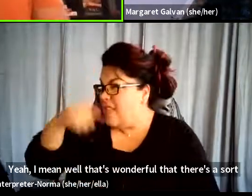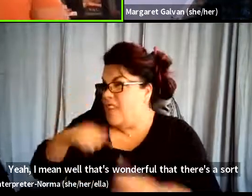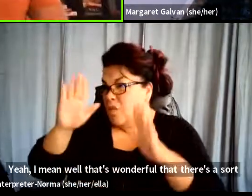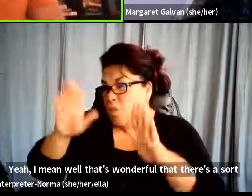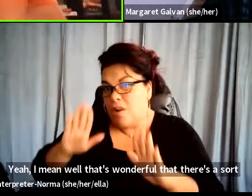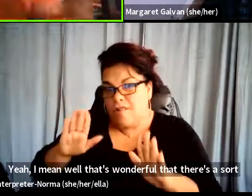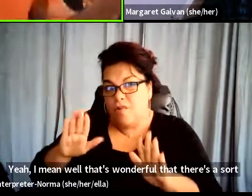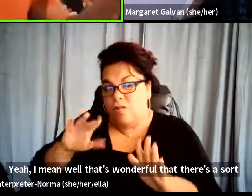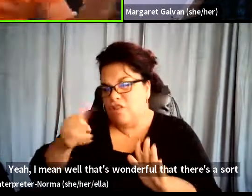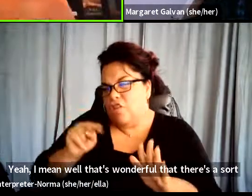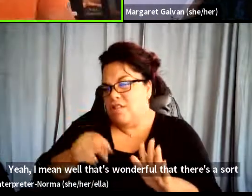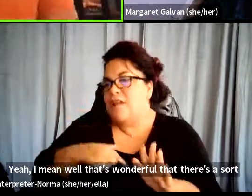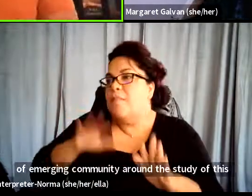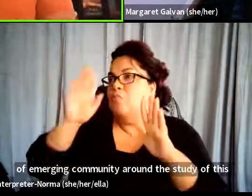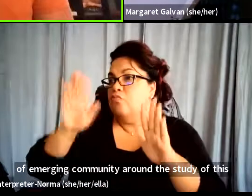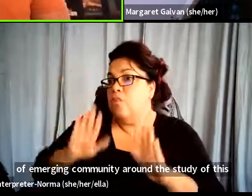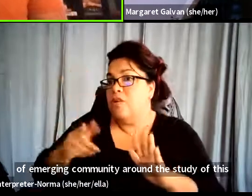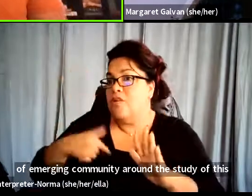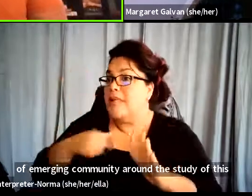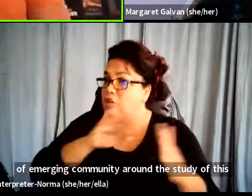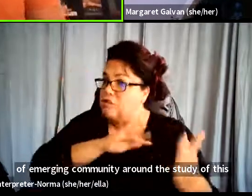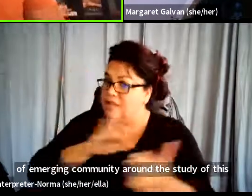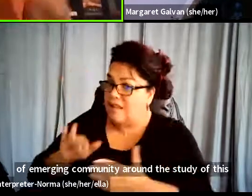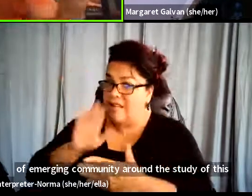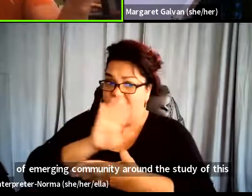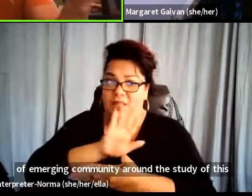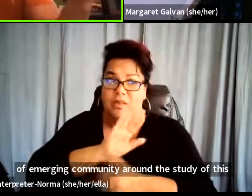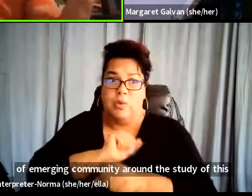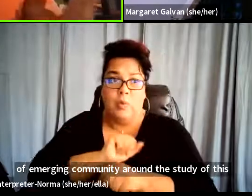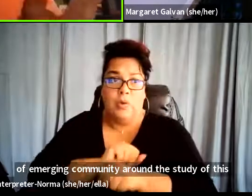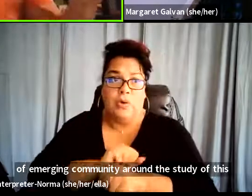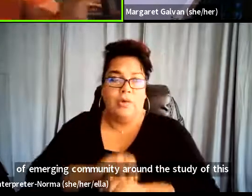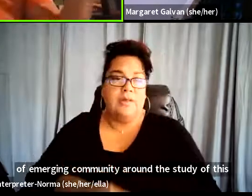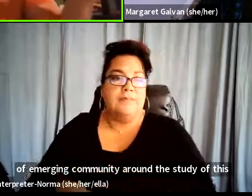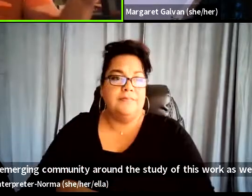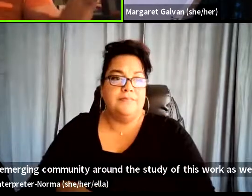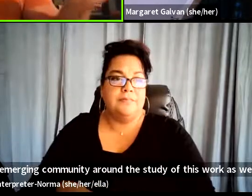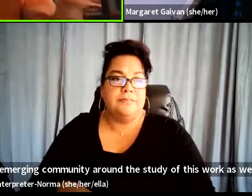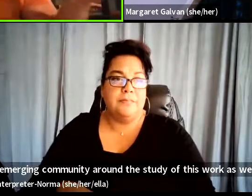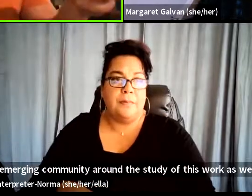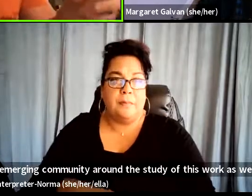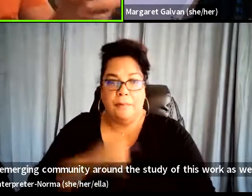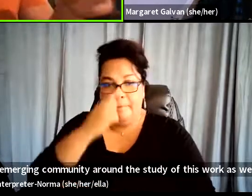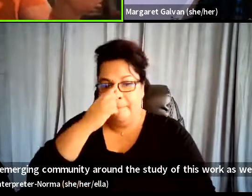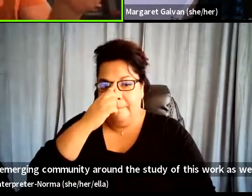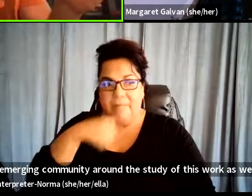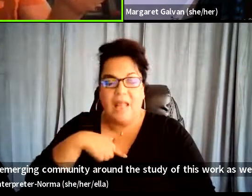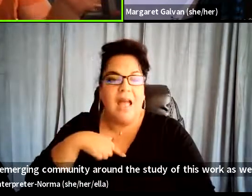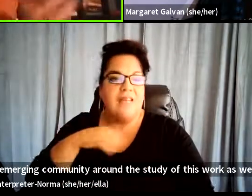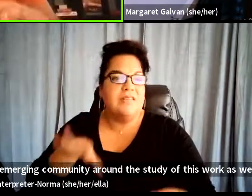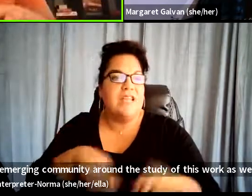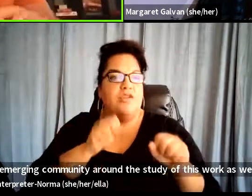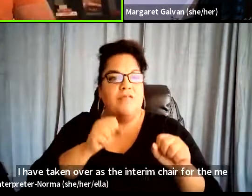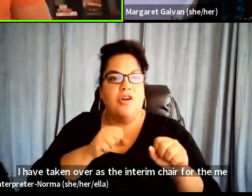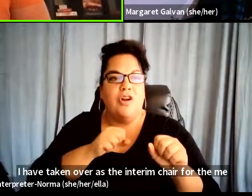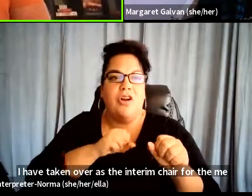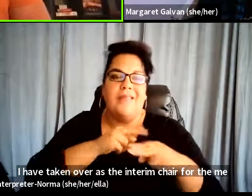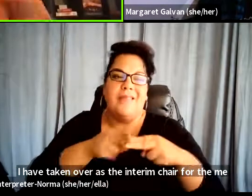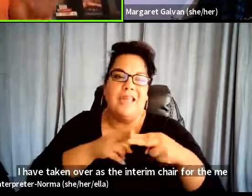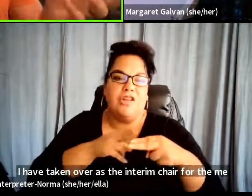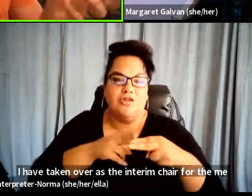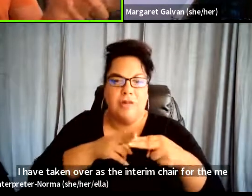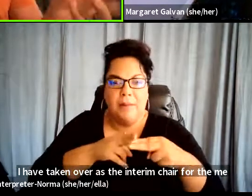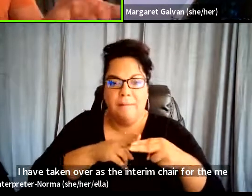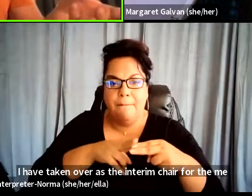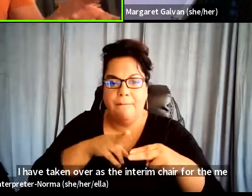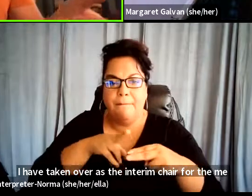around the study of this work as well. Um, I, um, taken over as the interim chair for the MFA and comics program